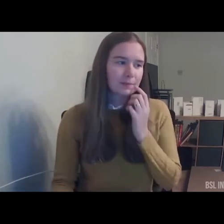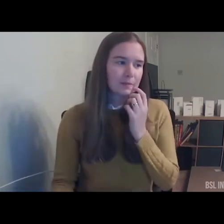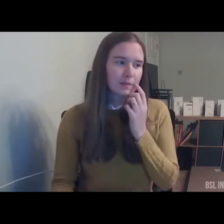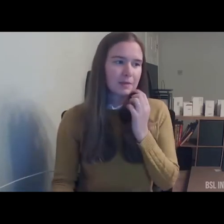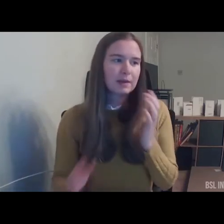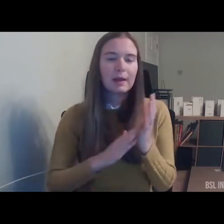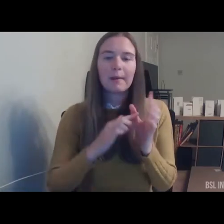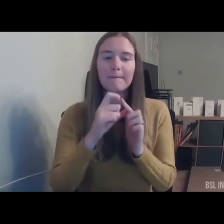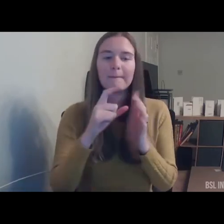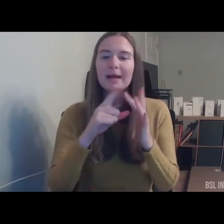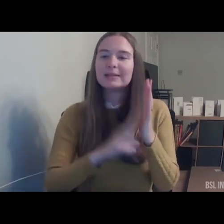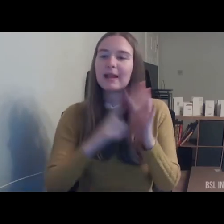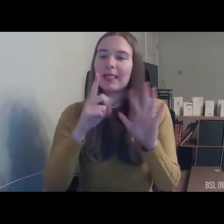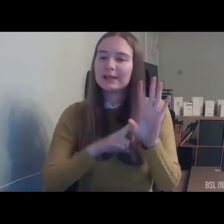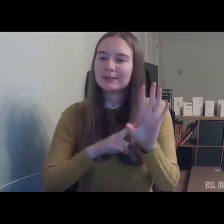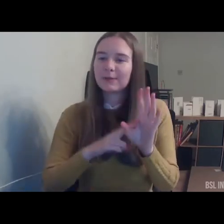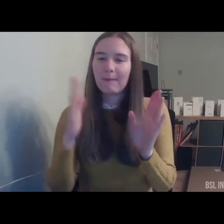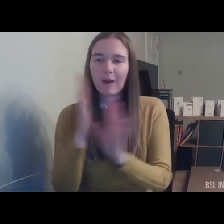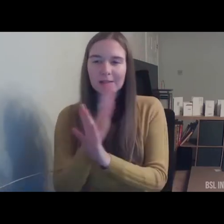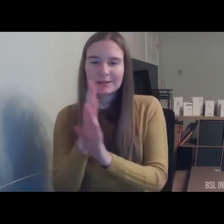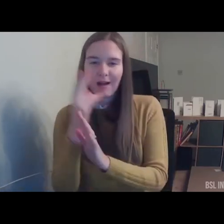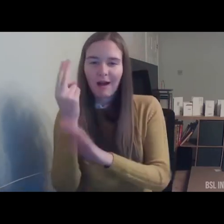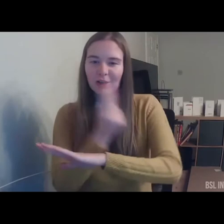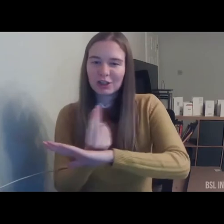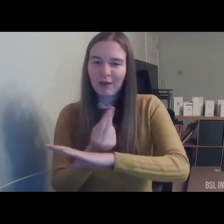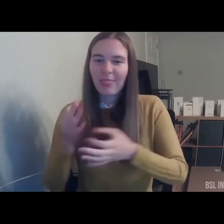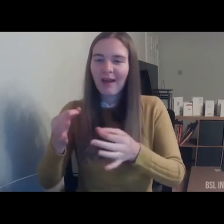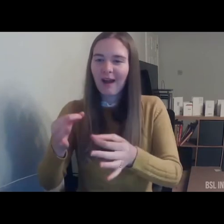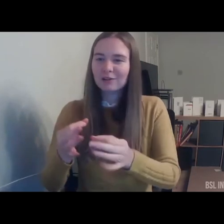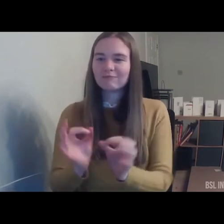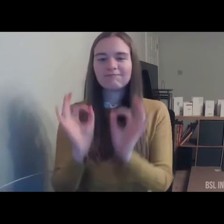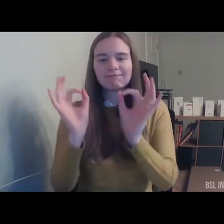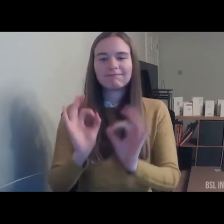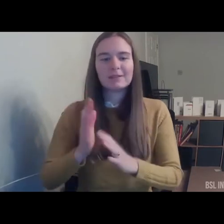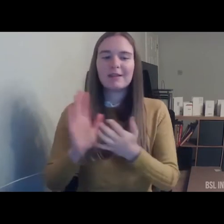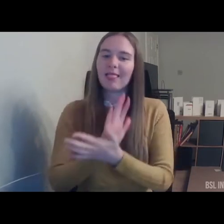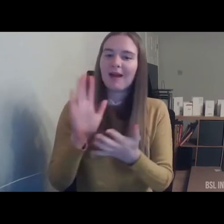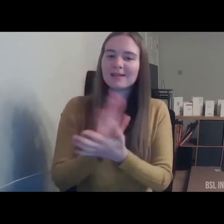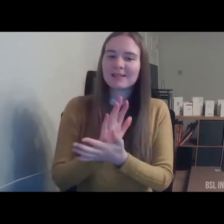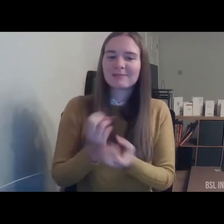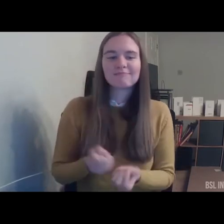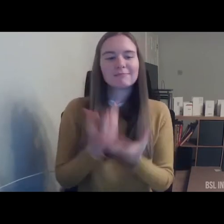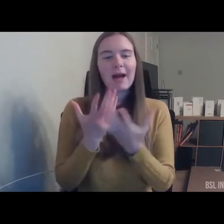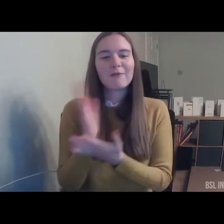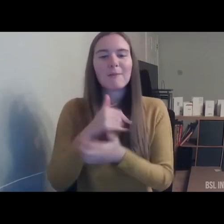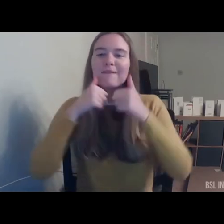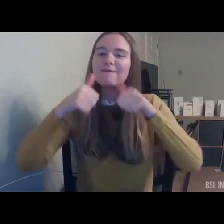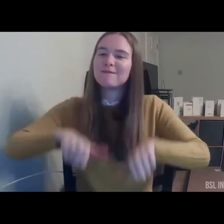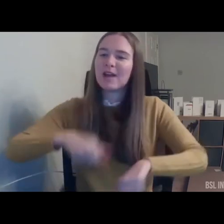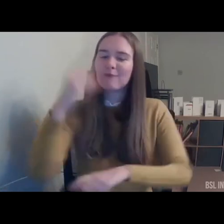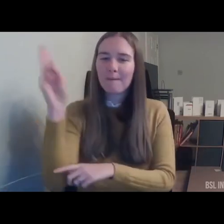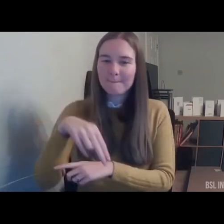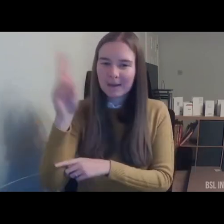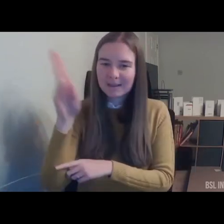Unseen Architecture with their garden of privatised delights inspired by one of my favourite paintings, the famous Hermos